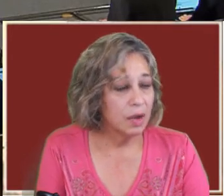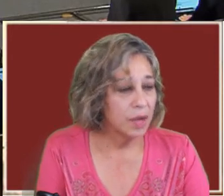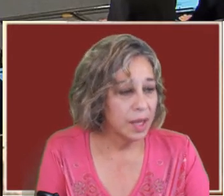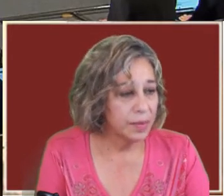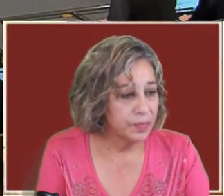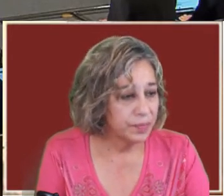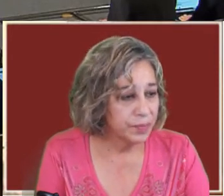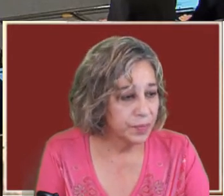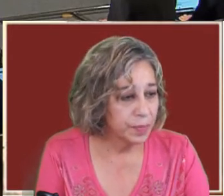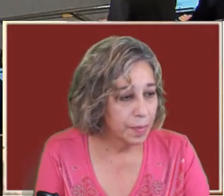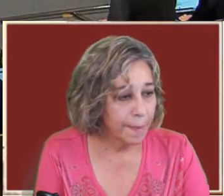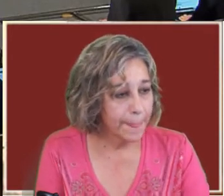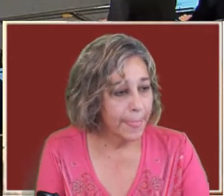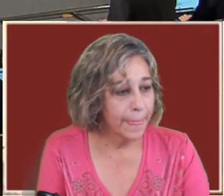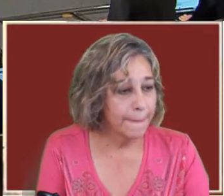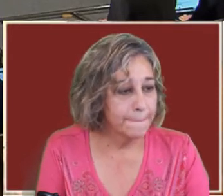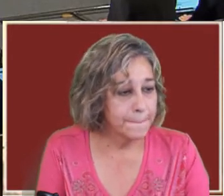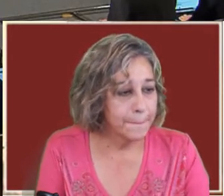Okay.